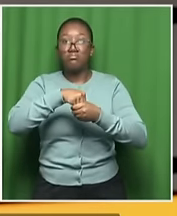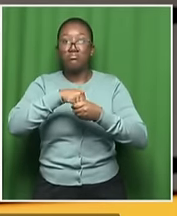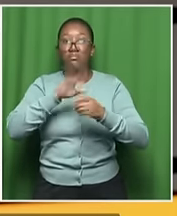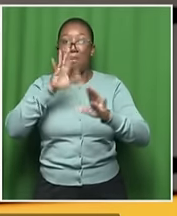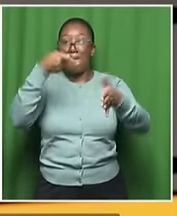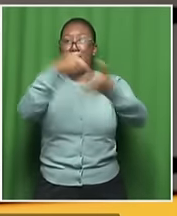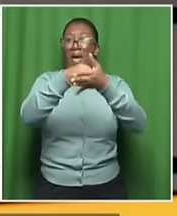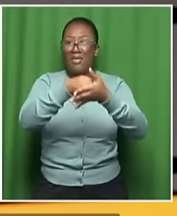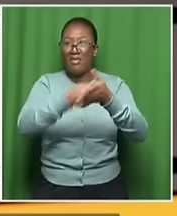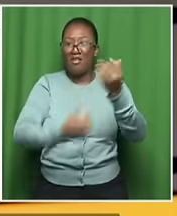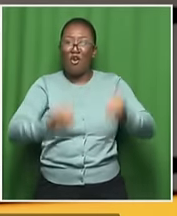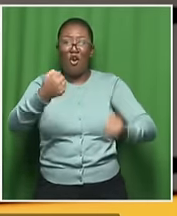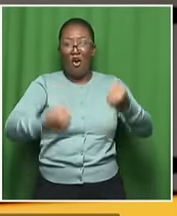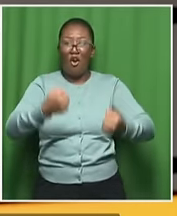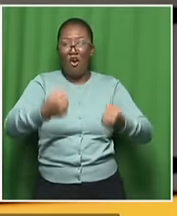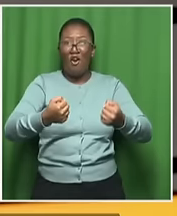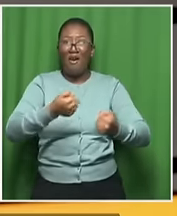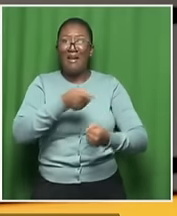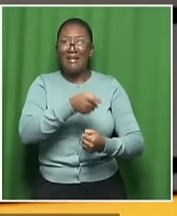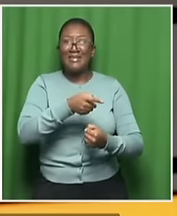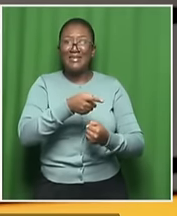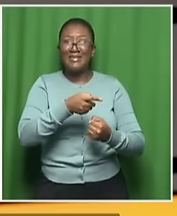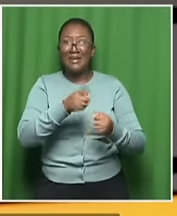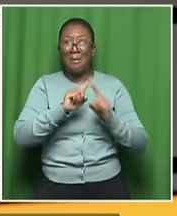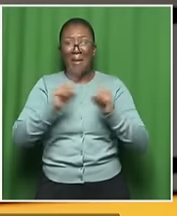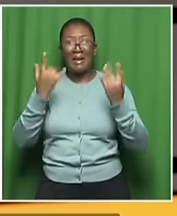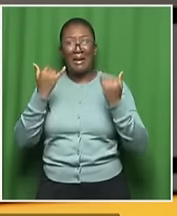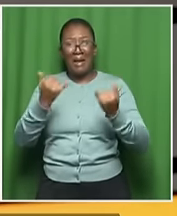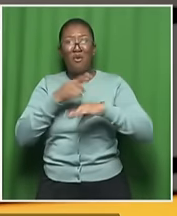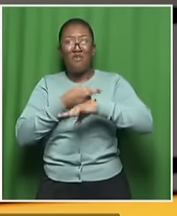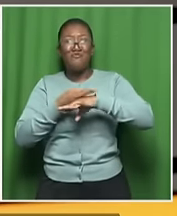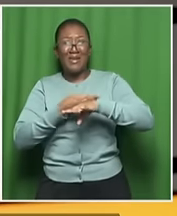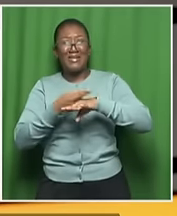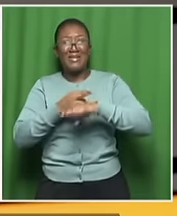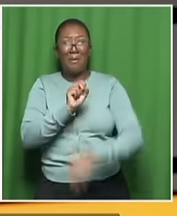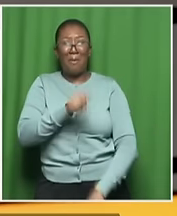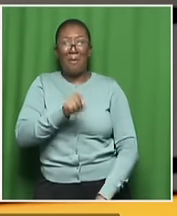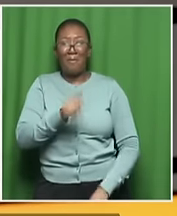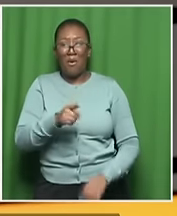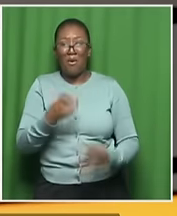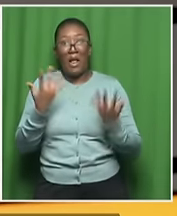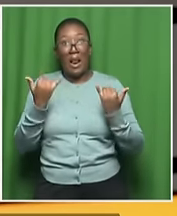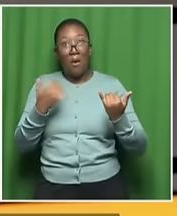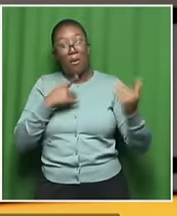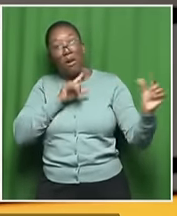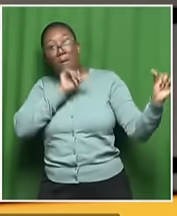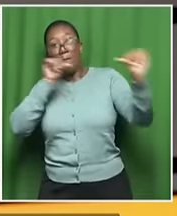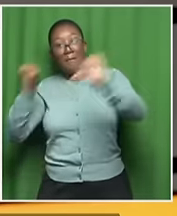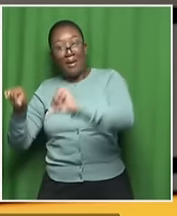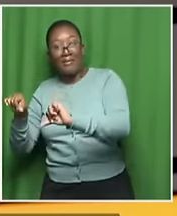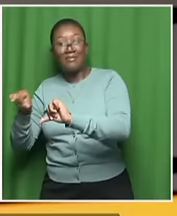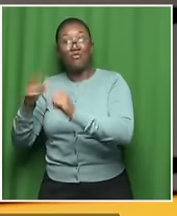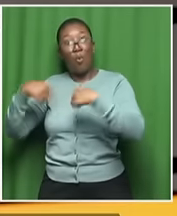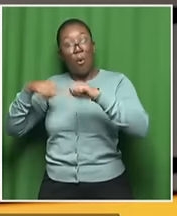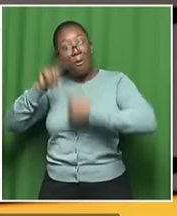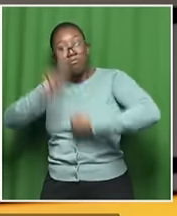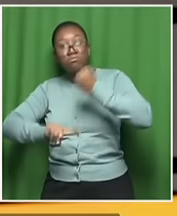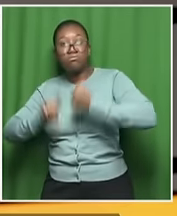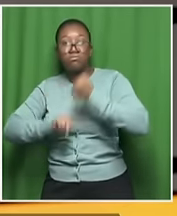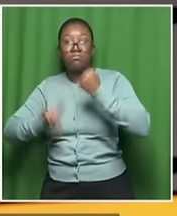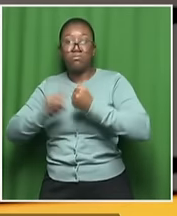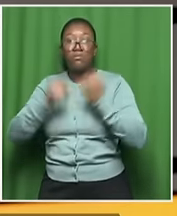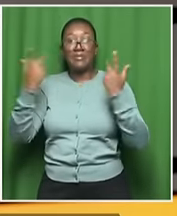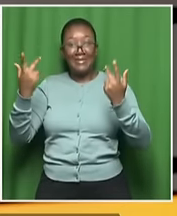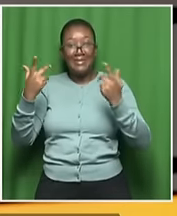auction. Now, that is blatant racism. And that's why we come back where the Freedom Front Plus also say